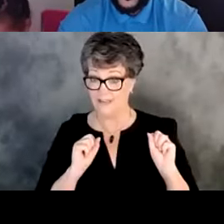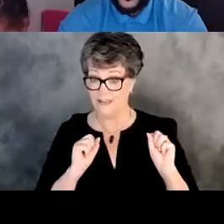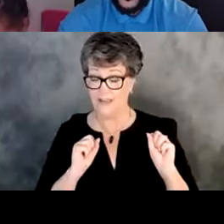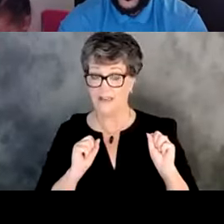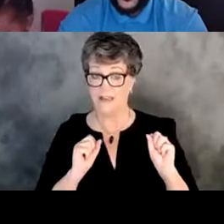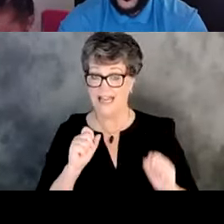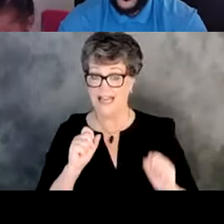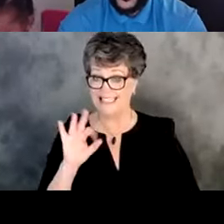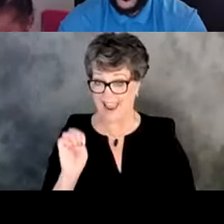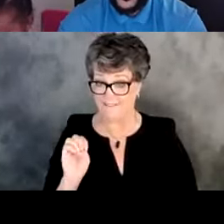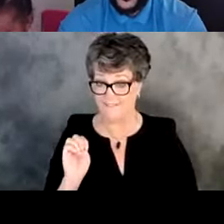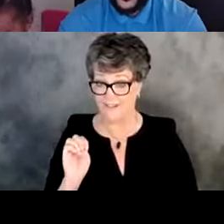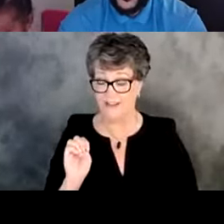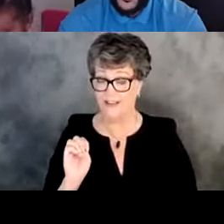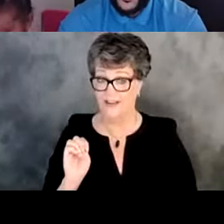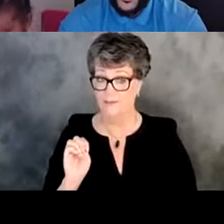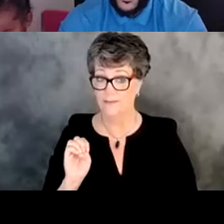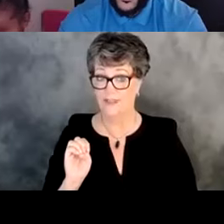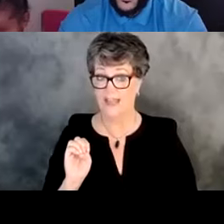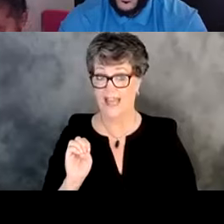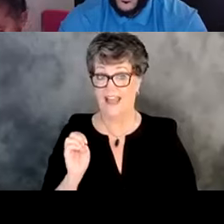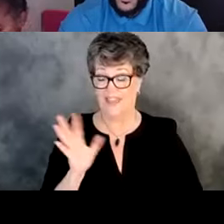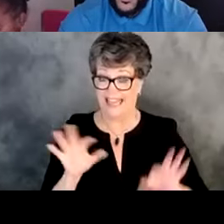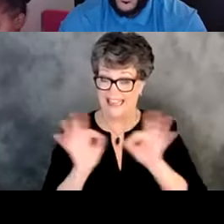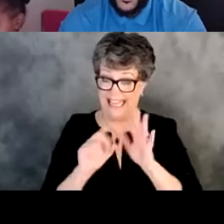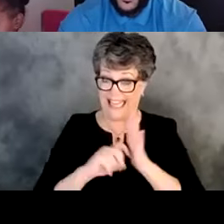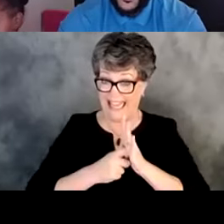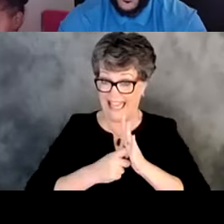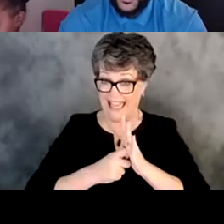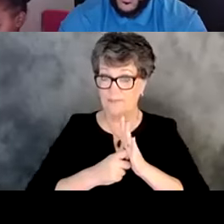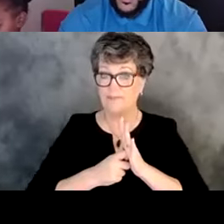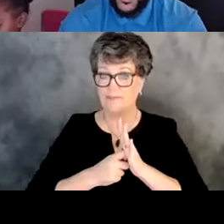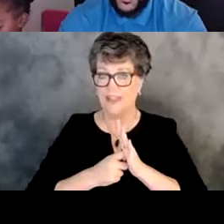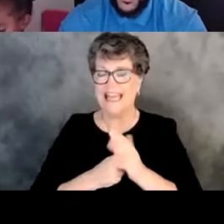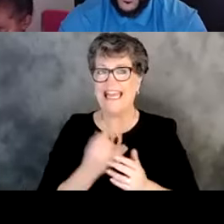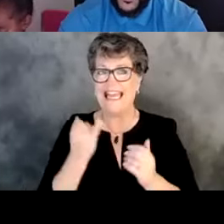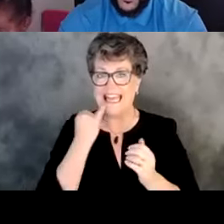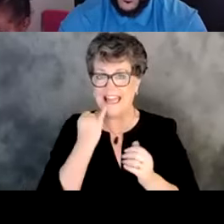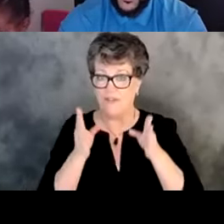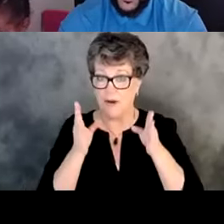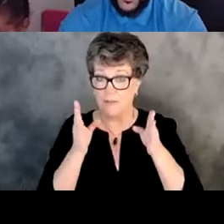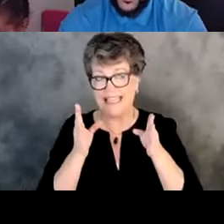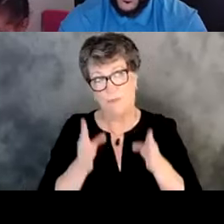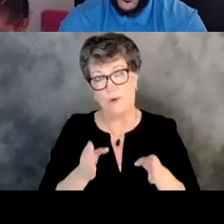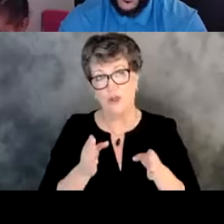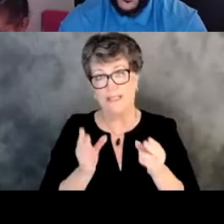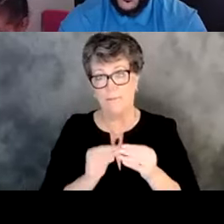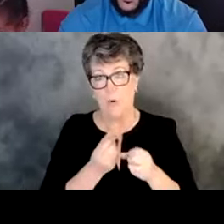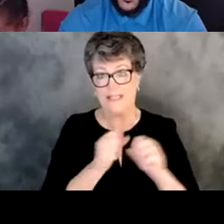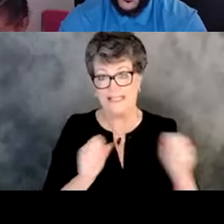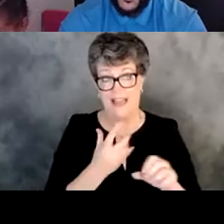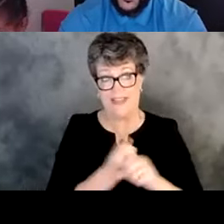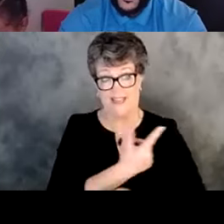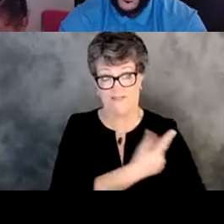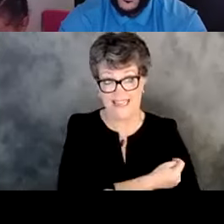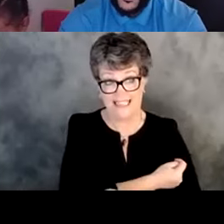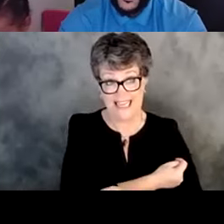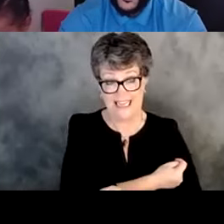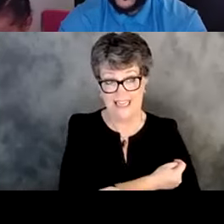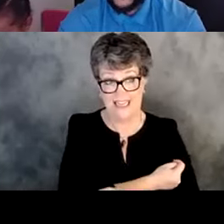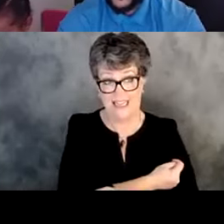this context, the key for safety is someone safer getting the vaccine rather than getting